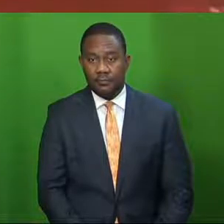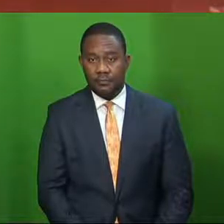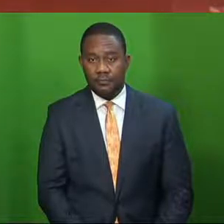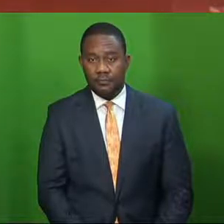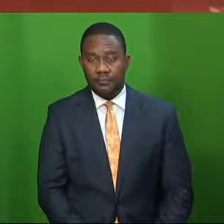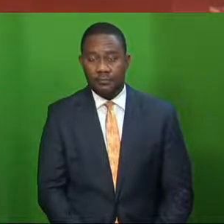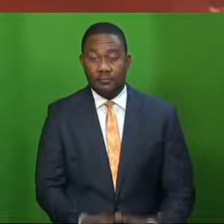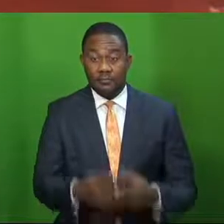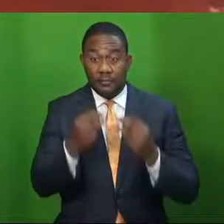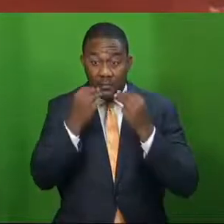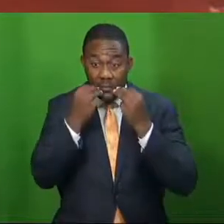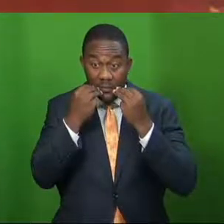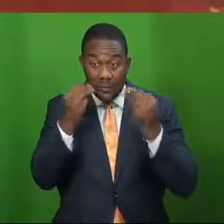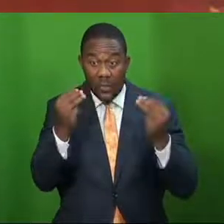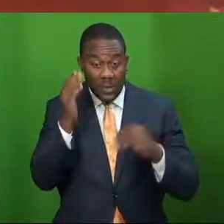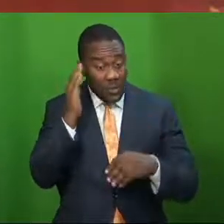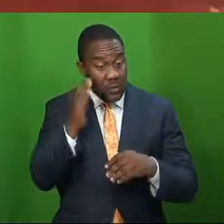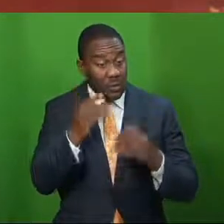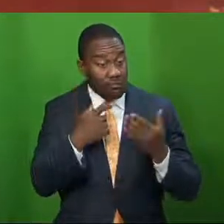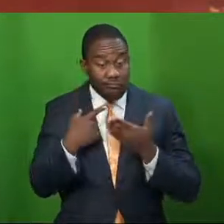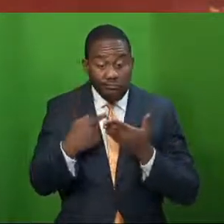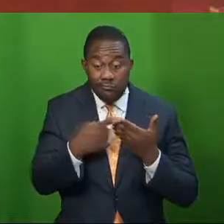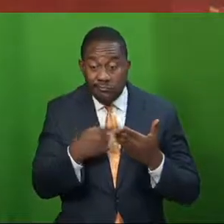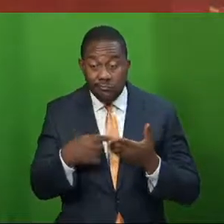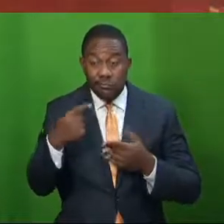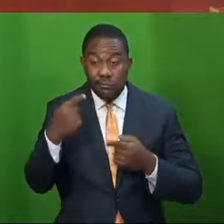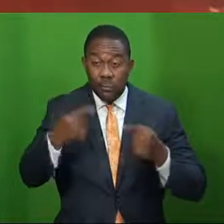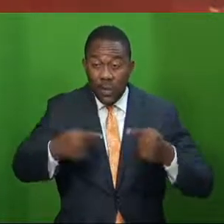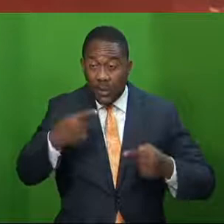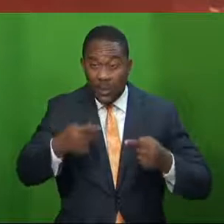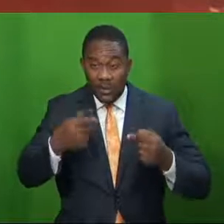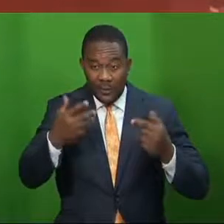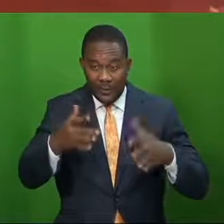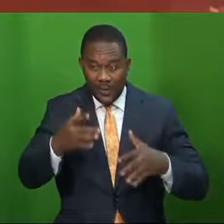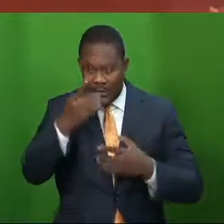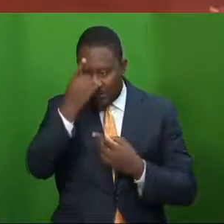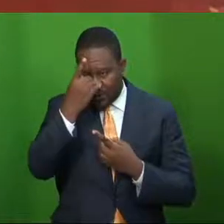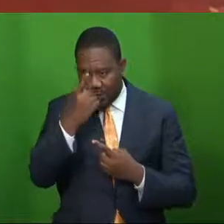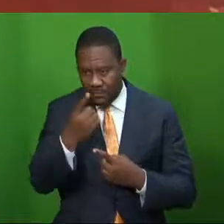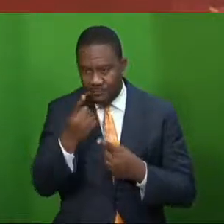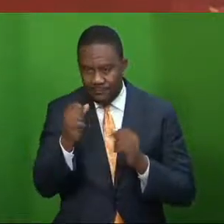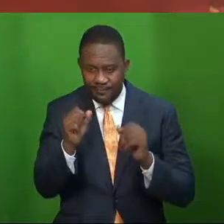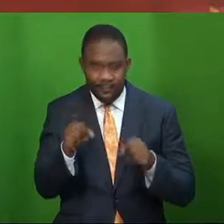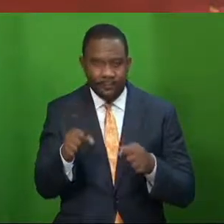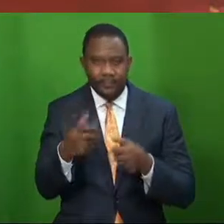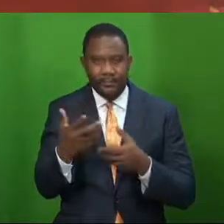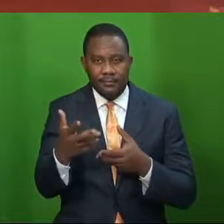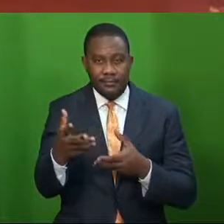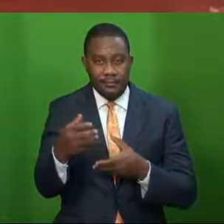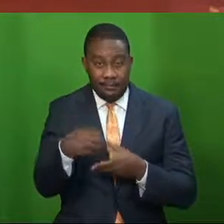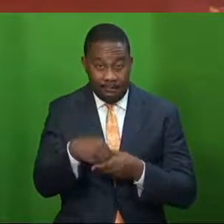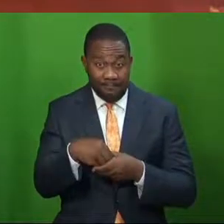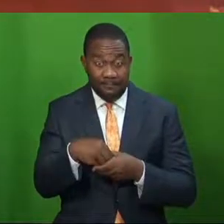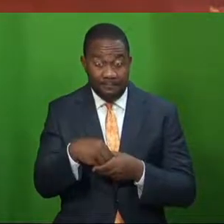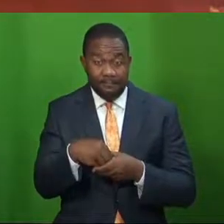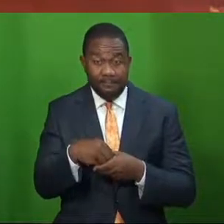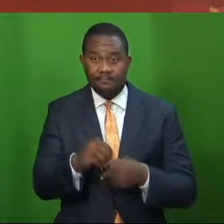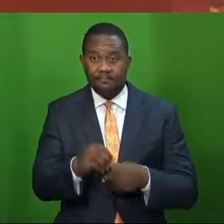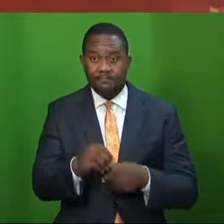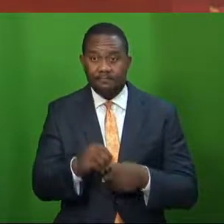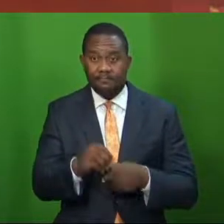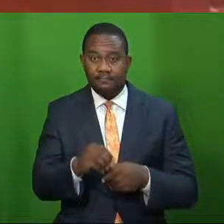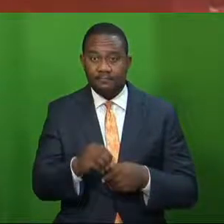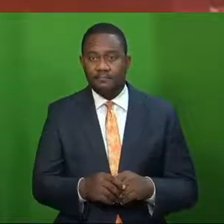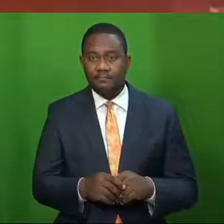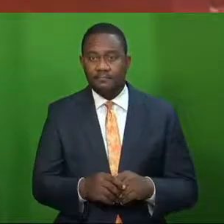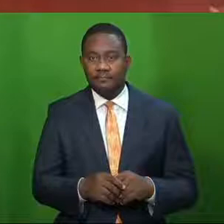Motions may be debated and their consequential resolutions, if any, taken during the week. Right Honourable Speaker, the